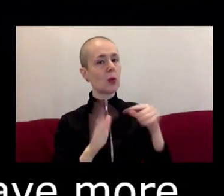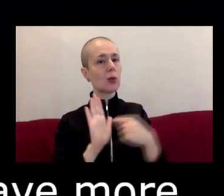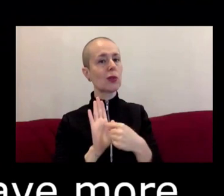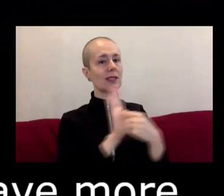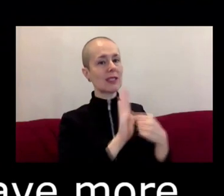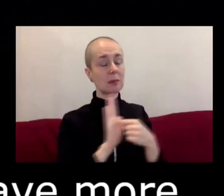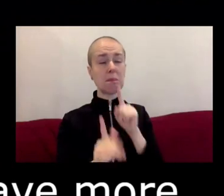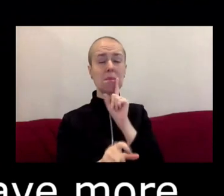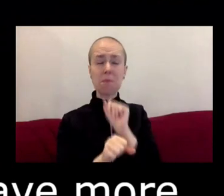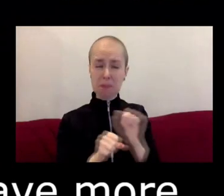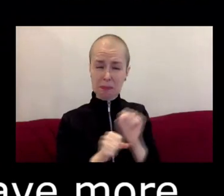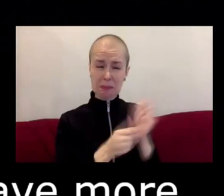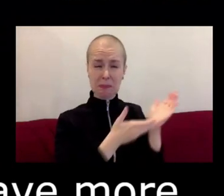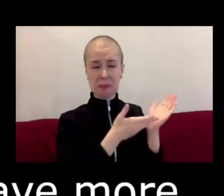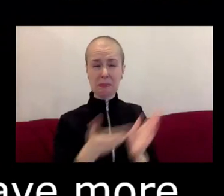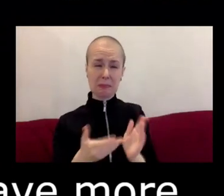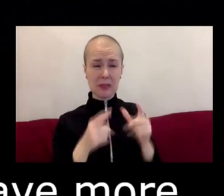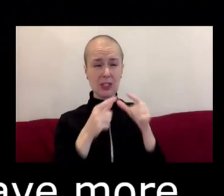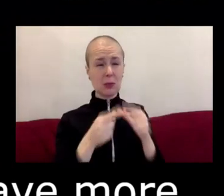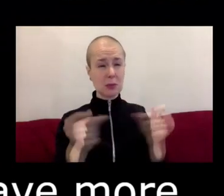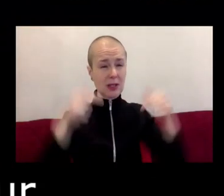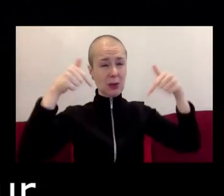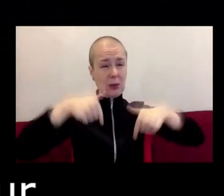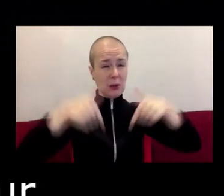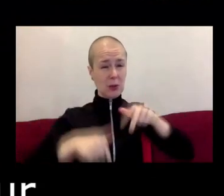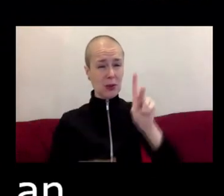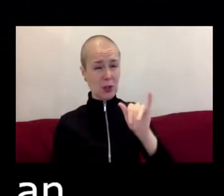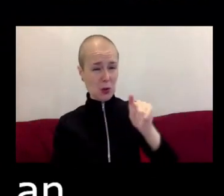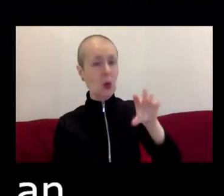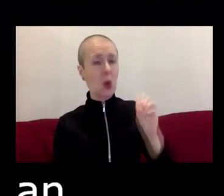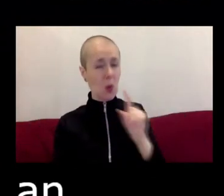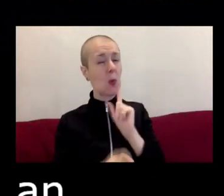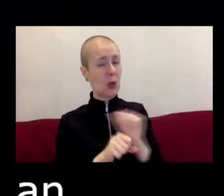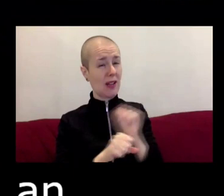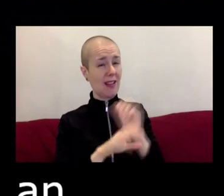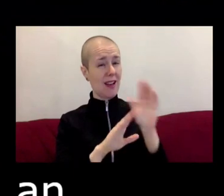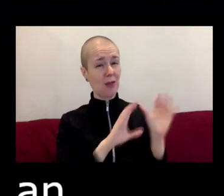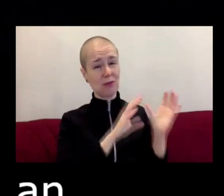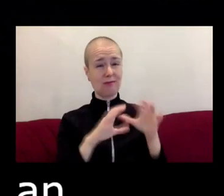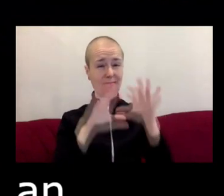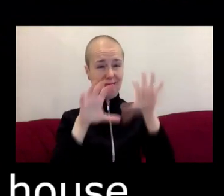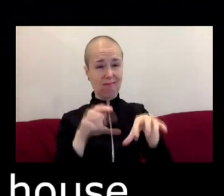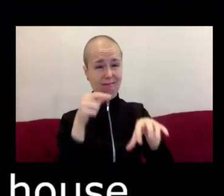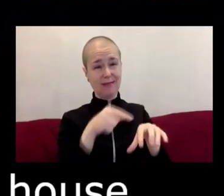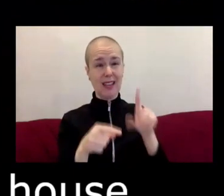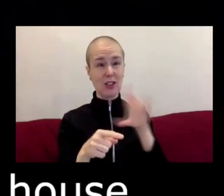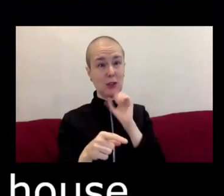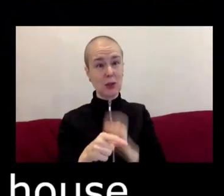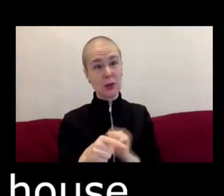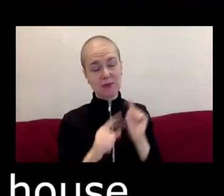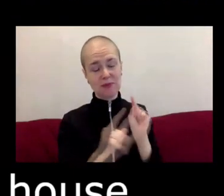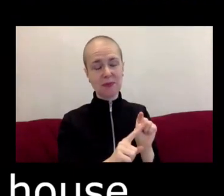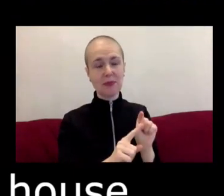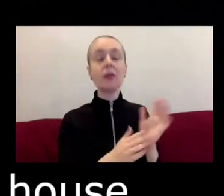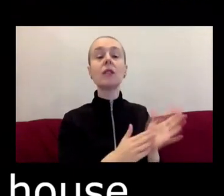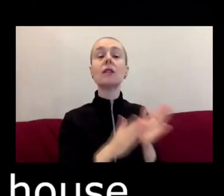like 150-year-old house from Kyoto, Japan. Or we might have a exhibit specifically focusing